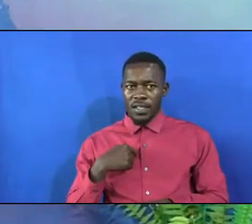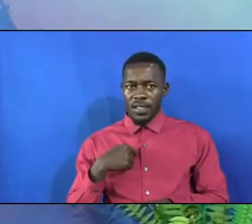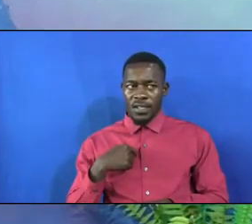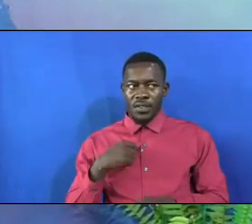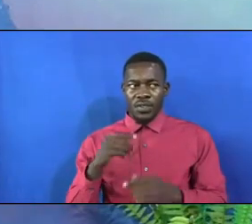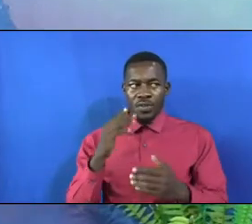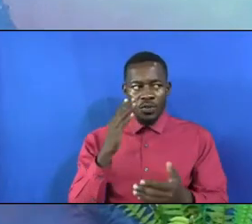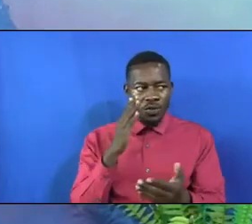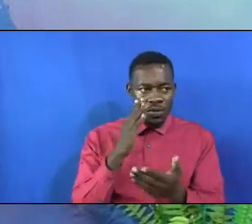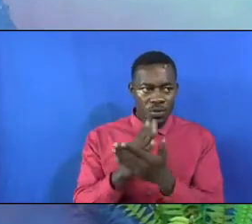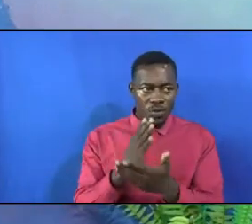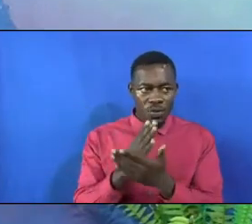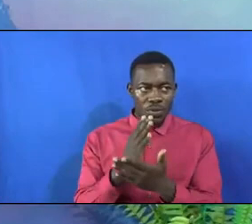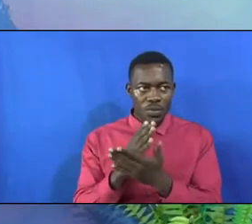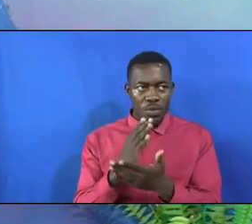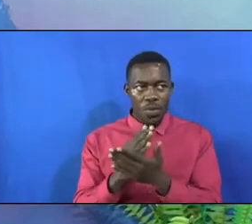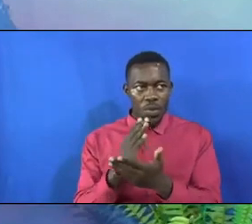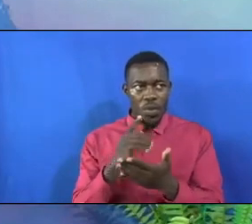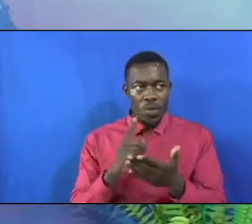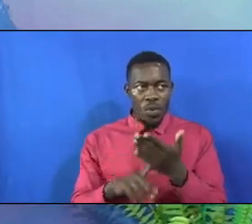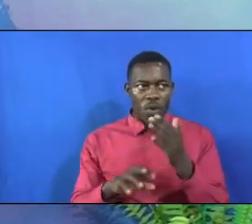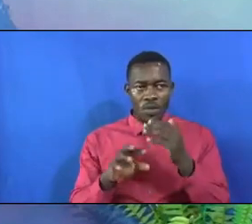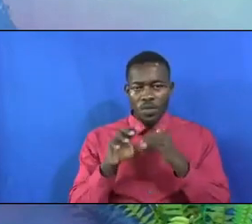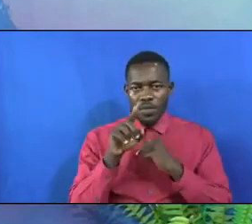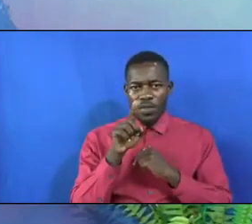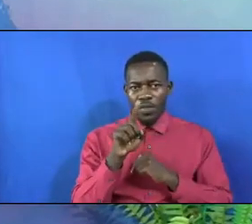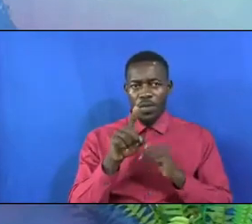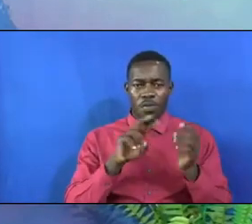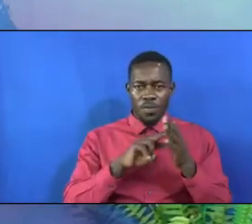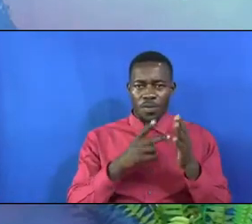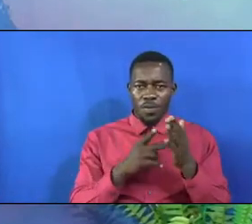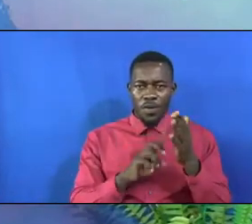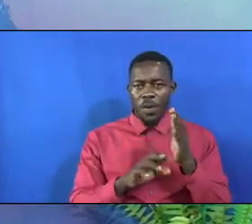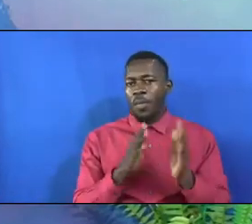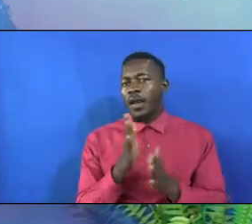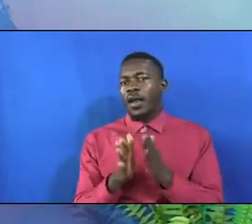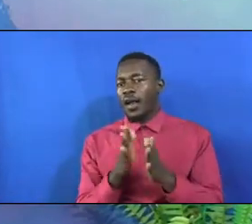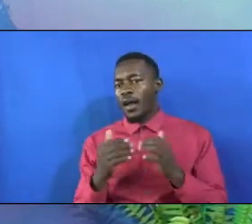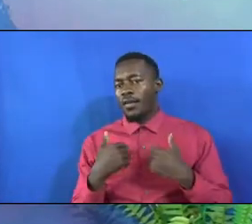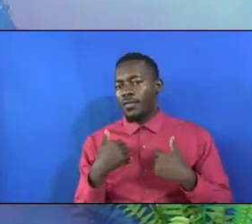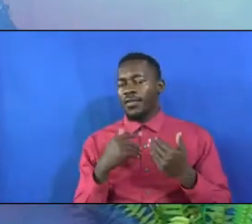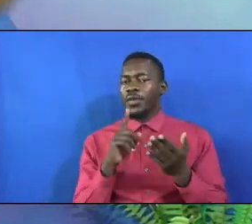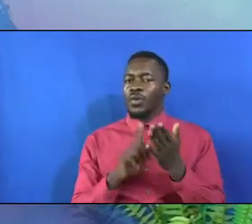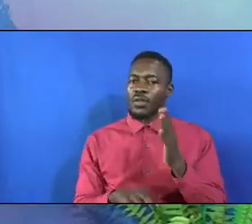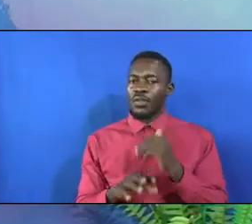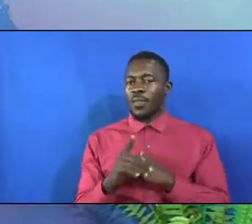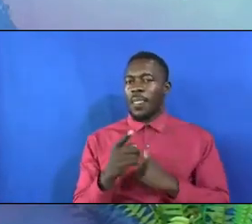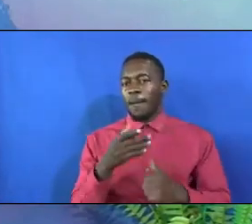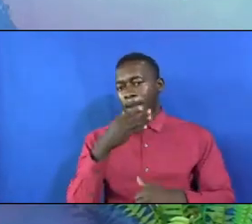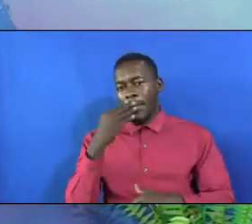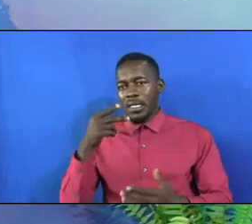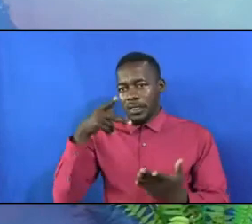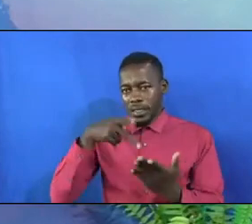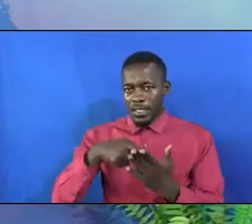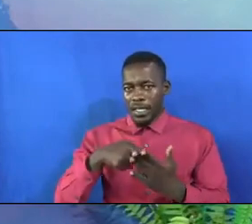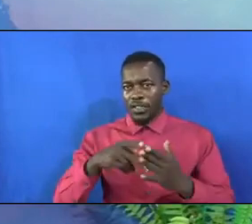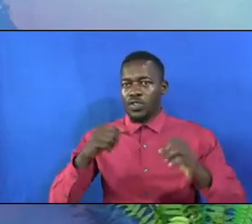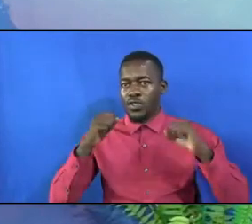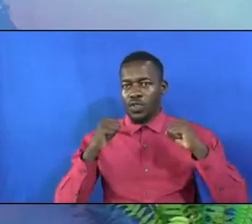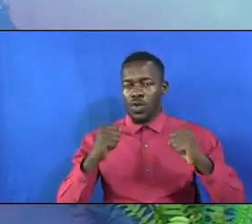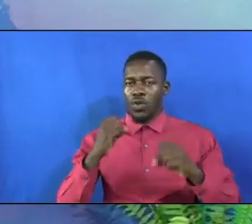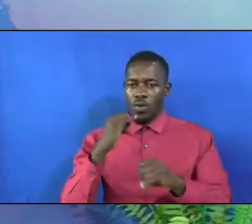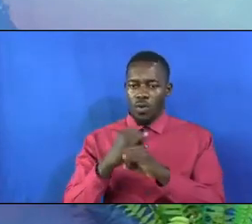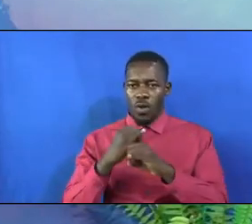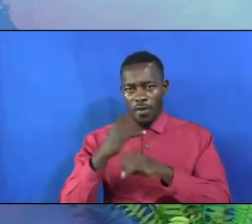really, what we withhold, what divine plan we withhold. So rise up and work